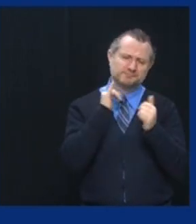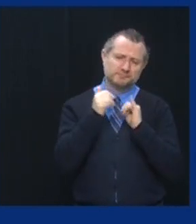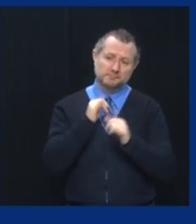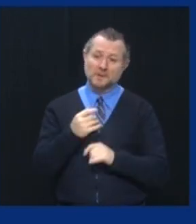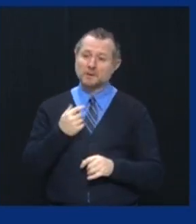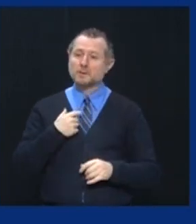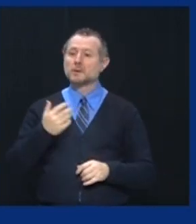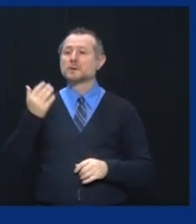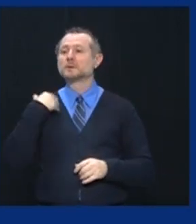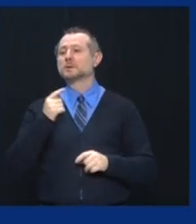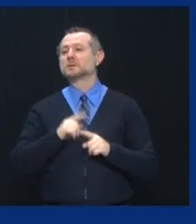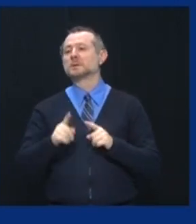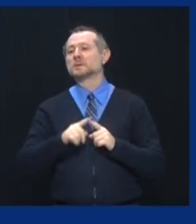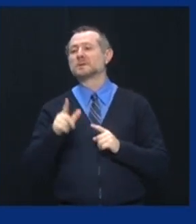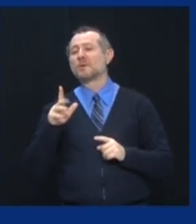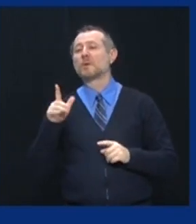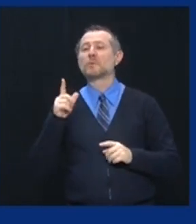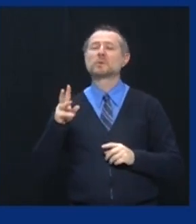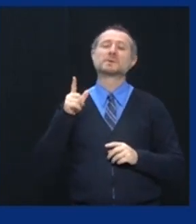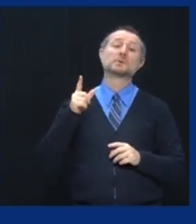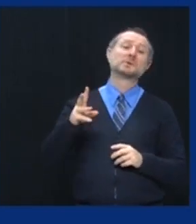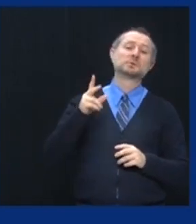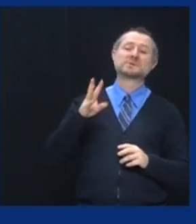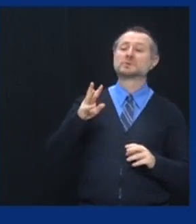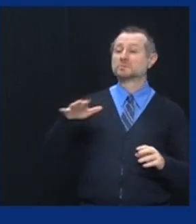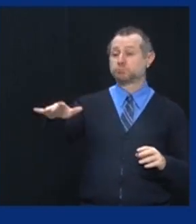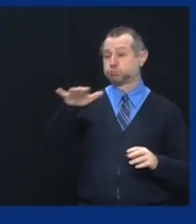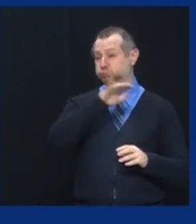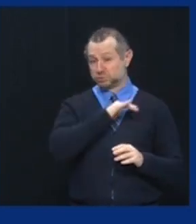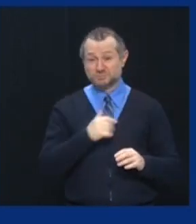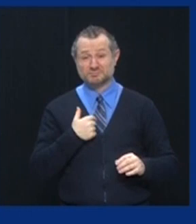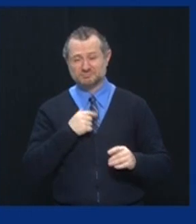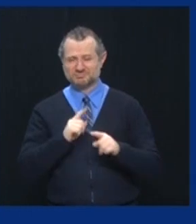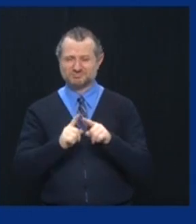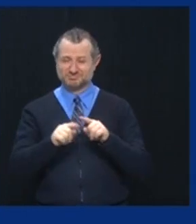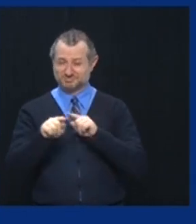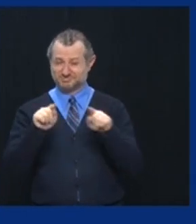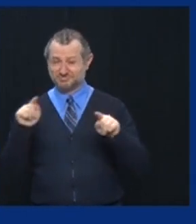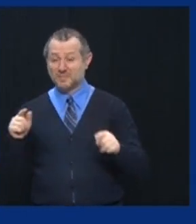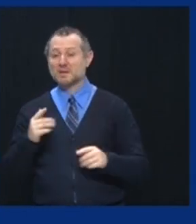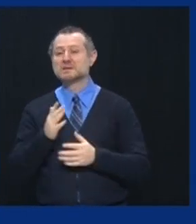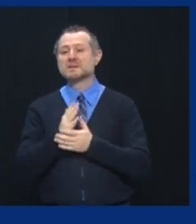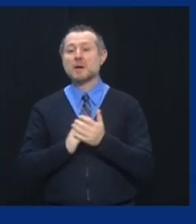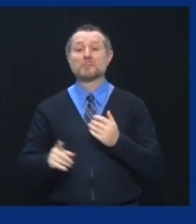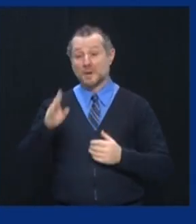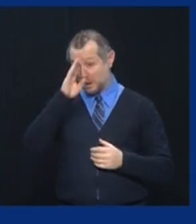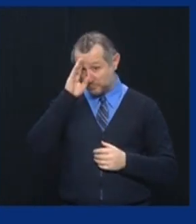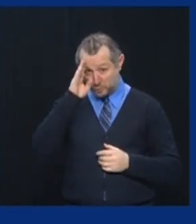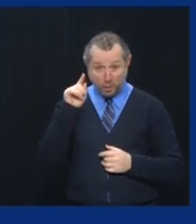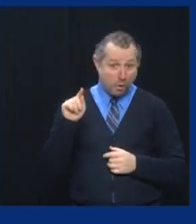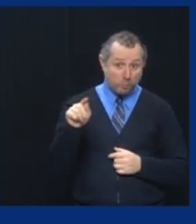It's a function of that hospital. You know, you have hospitals where they've only